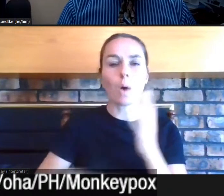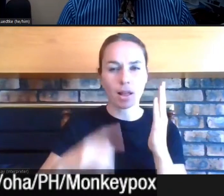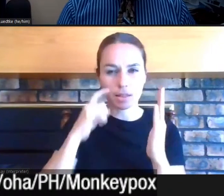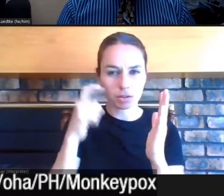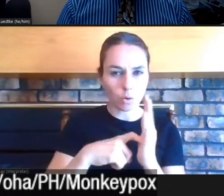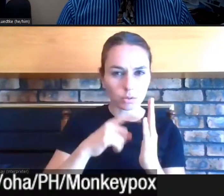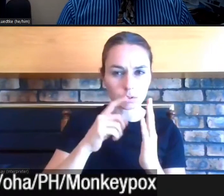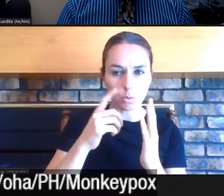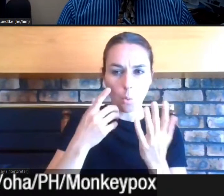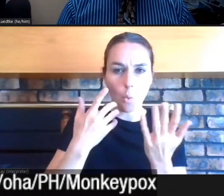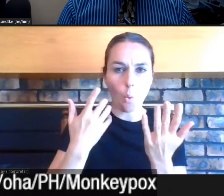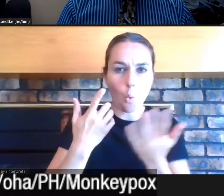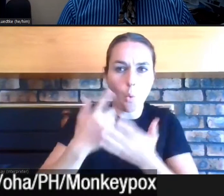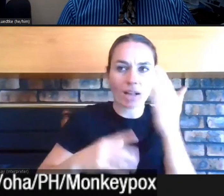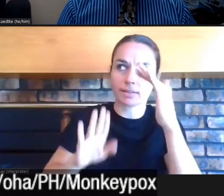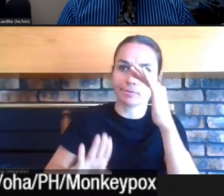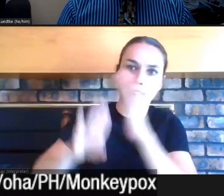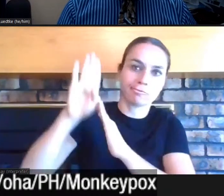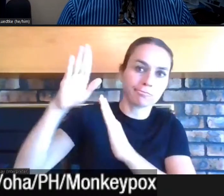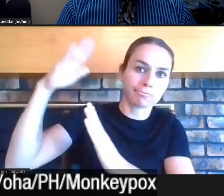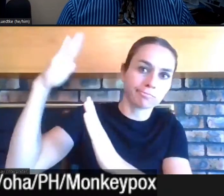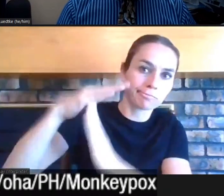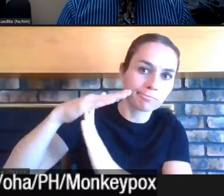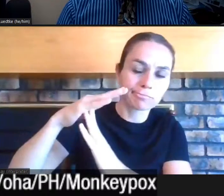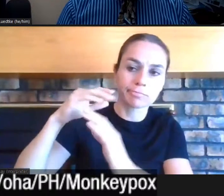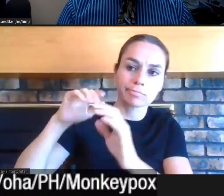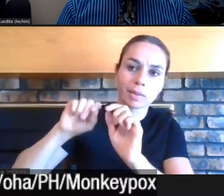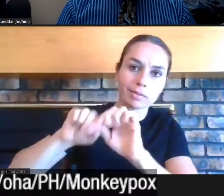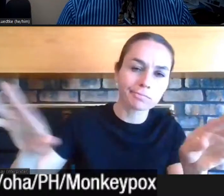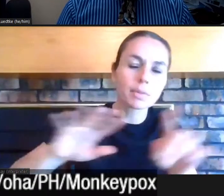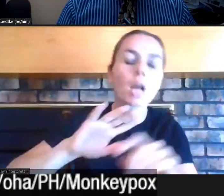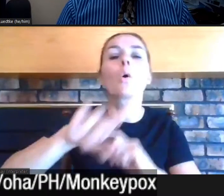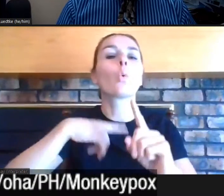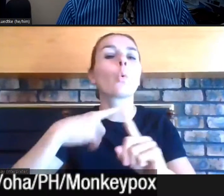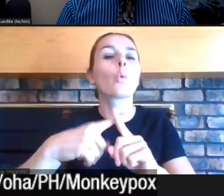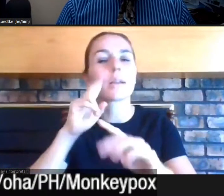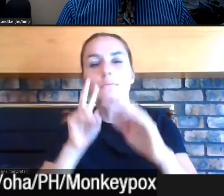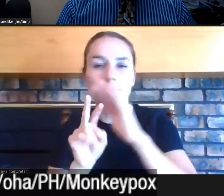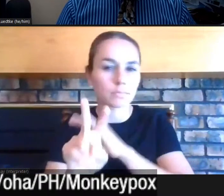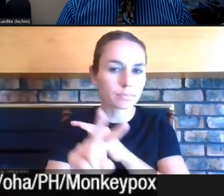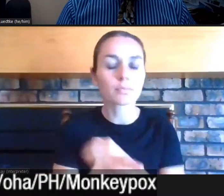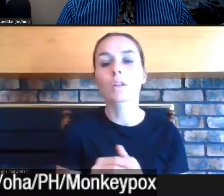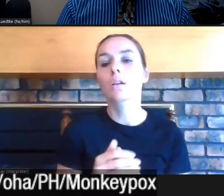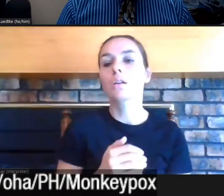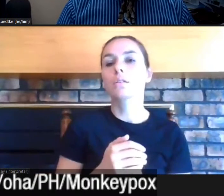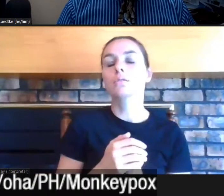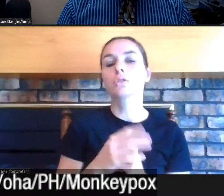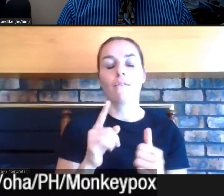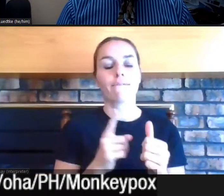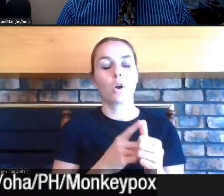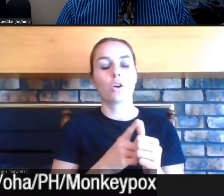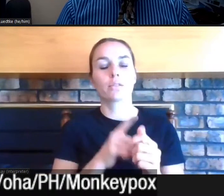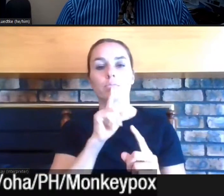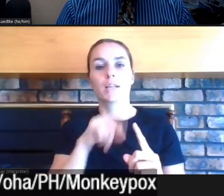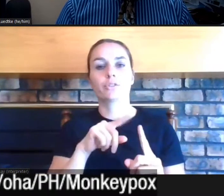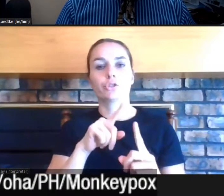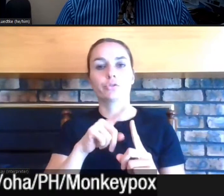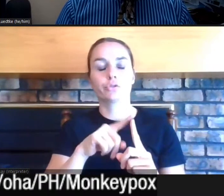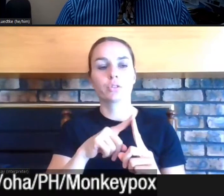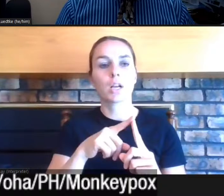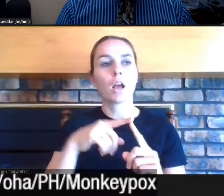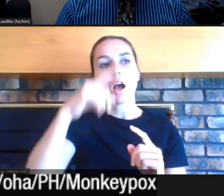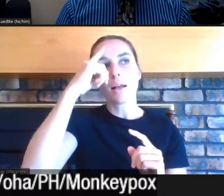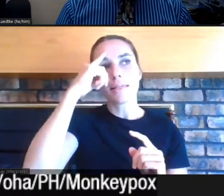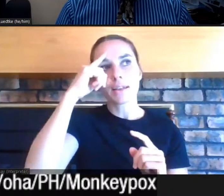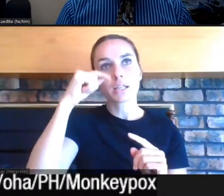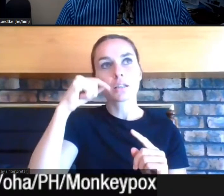and when? So let me start with endemic. I think we are definitely going to be facing this disease